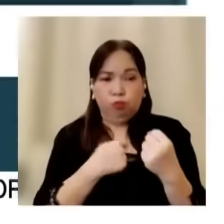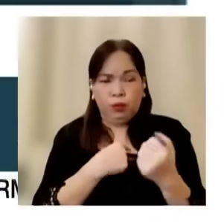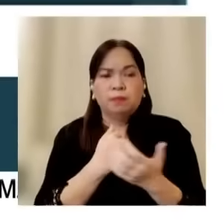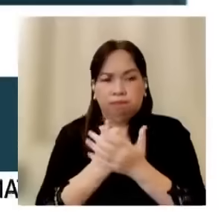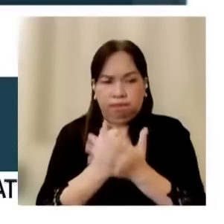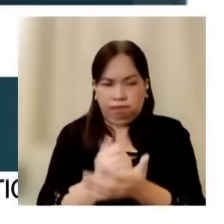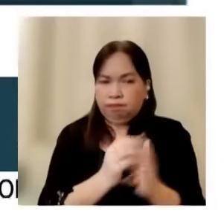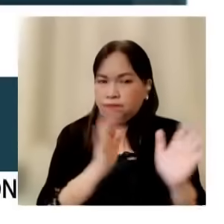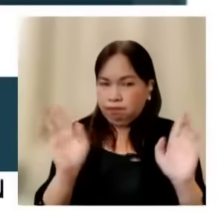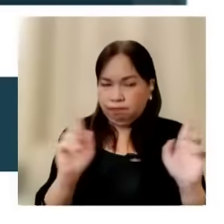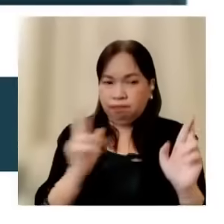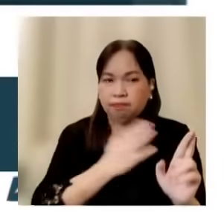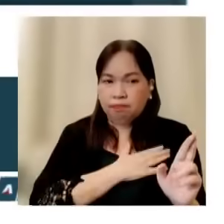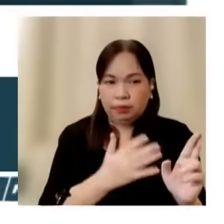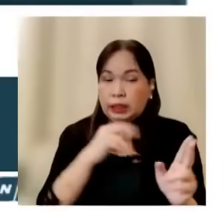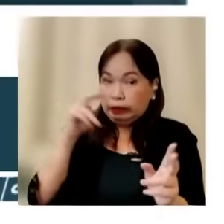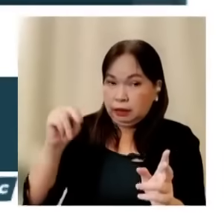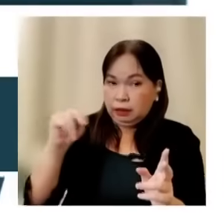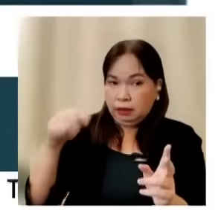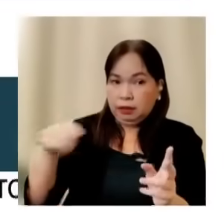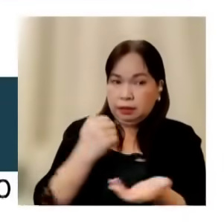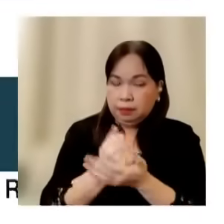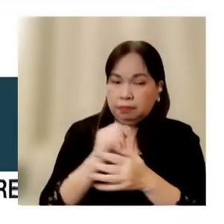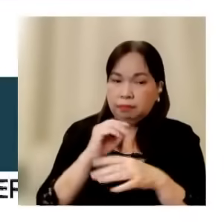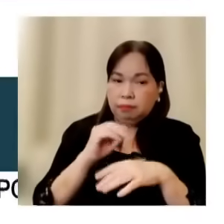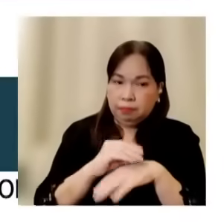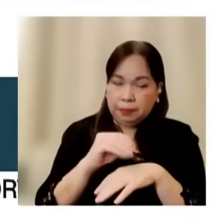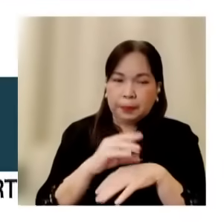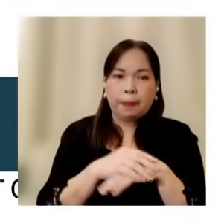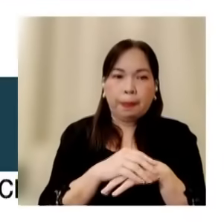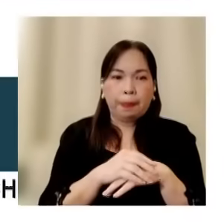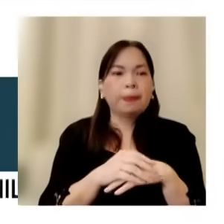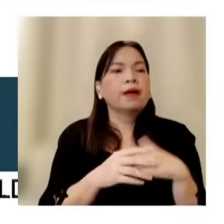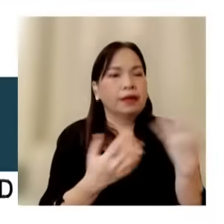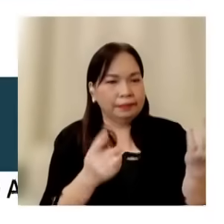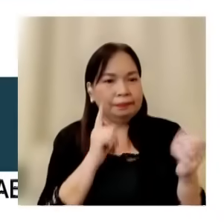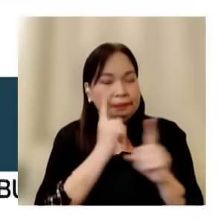deemed necessary. All right. And talking about next year, you know,